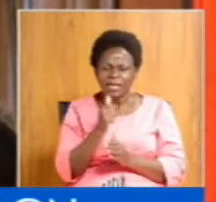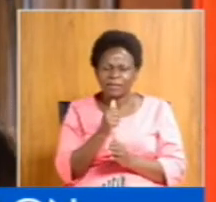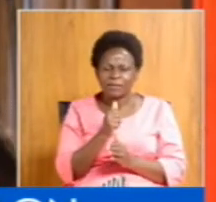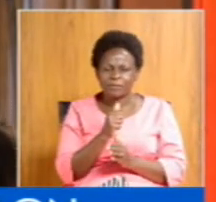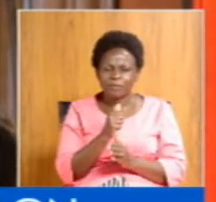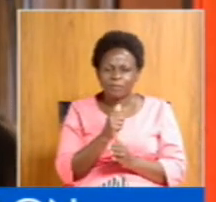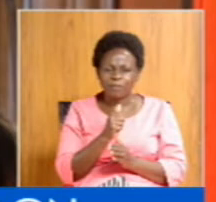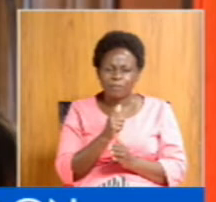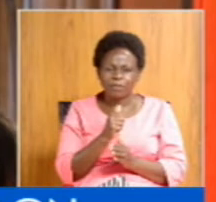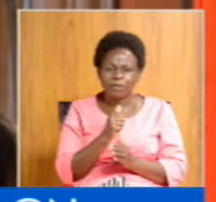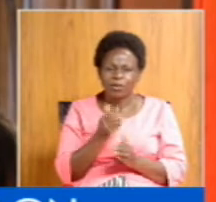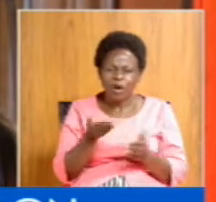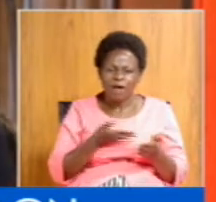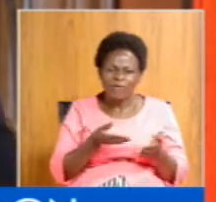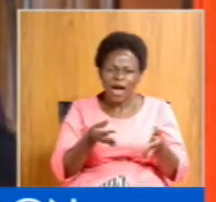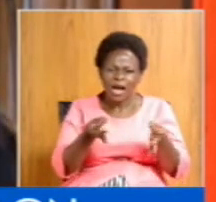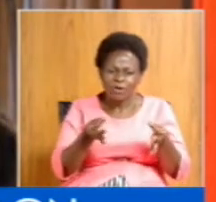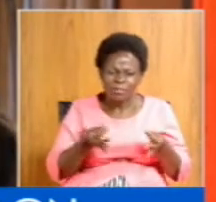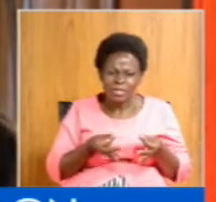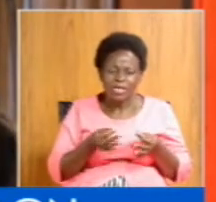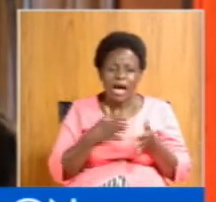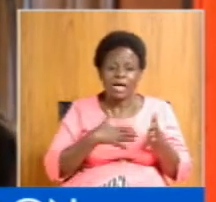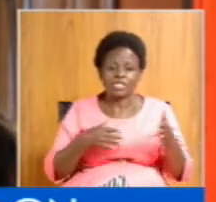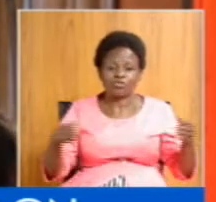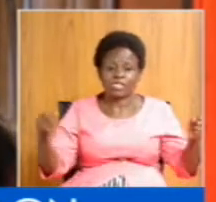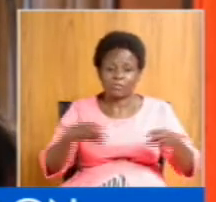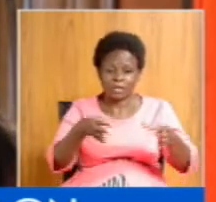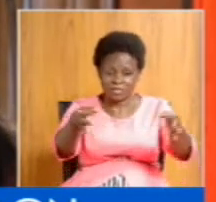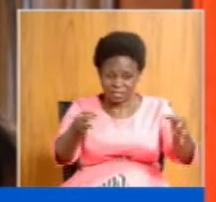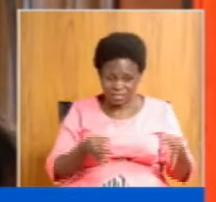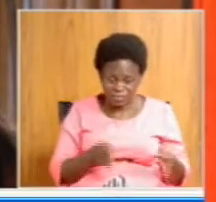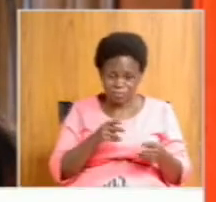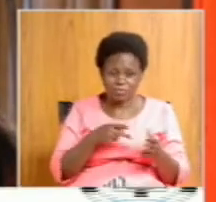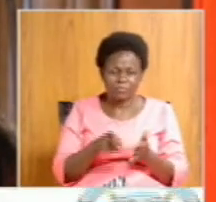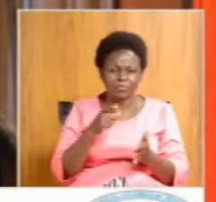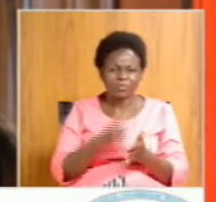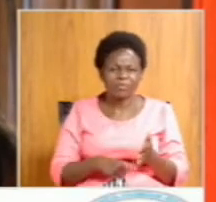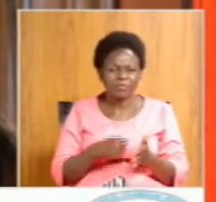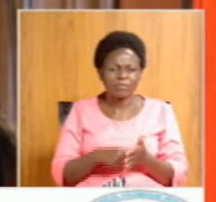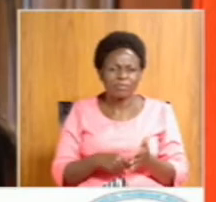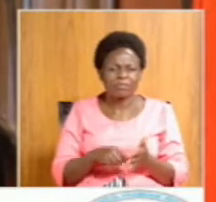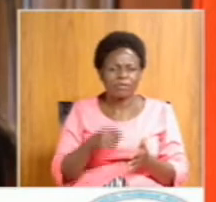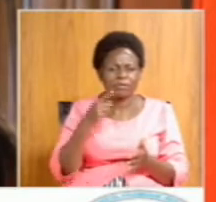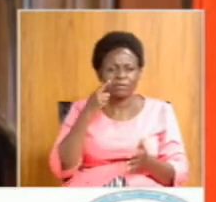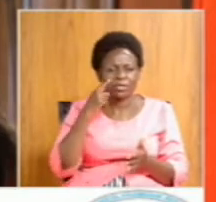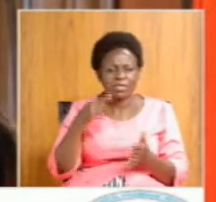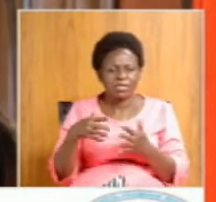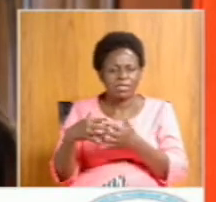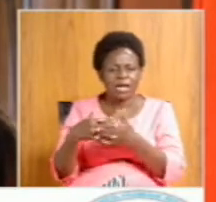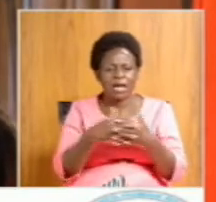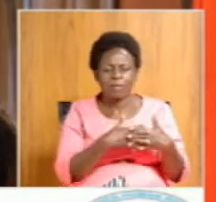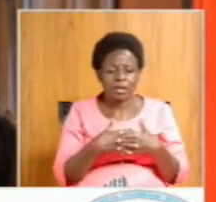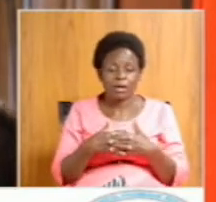why don't we have accountability and transparency in people who pay taxes we see it in other jurisdictions in America